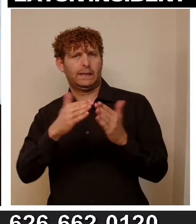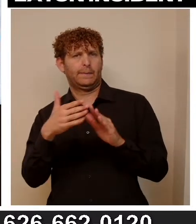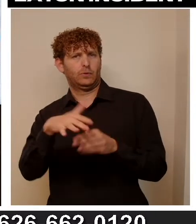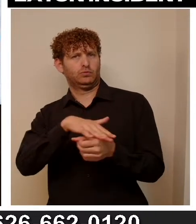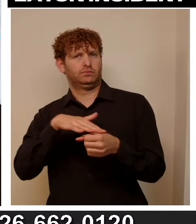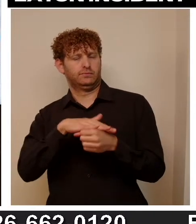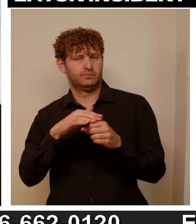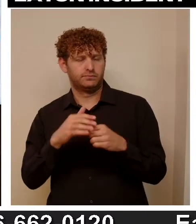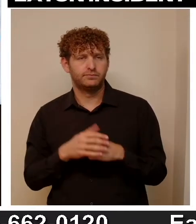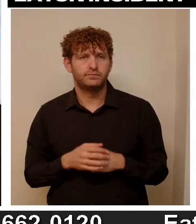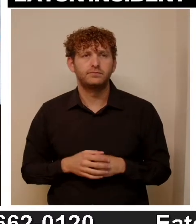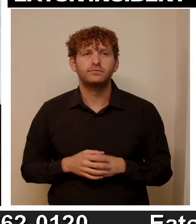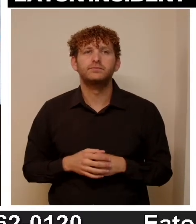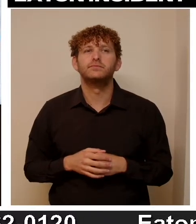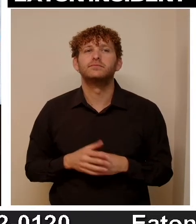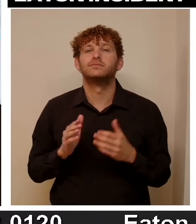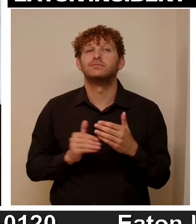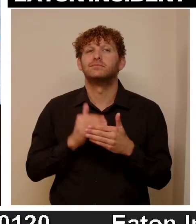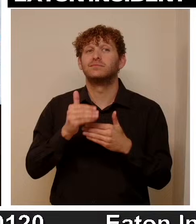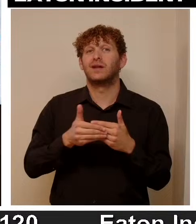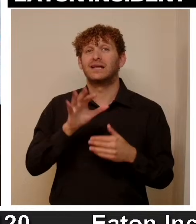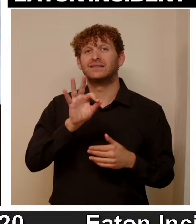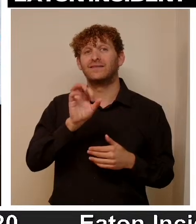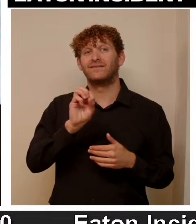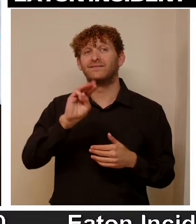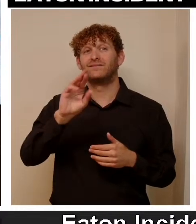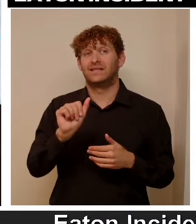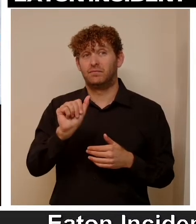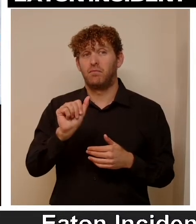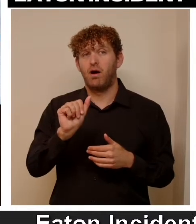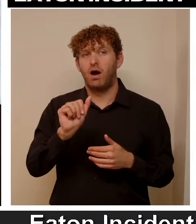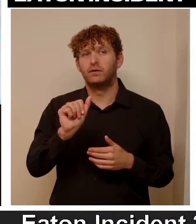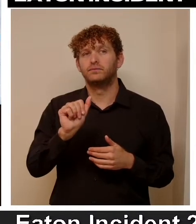Thank you. Next up with the FEMA update, Nicole Wilson.